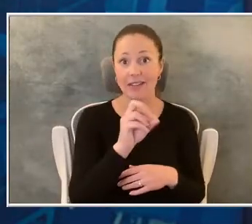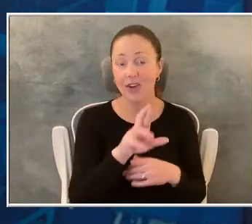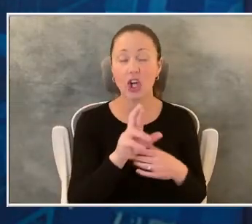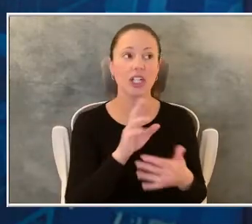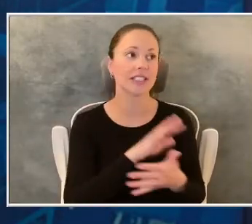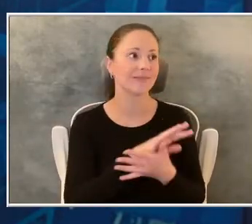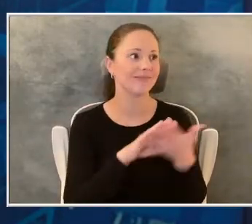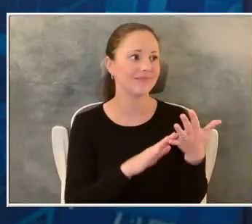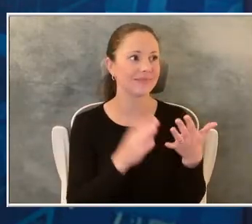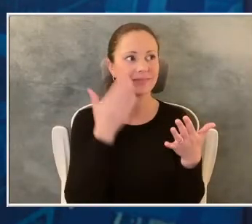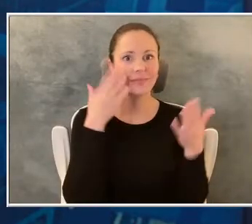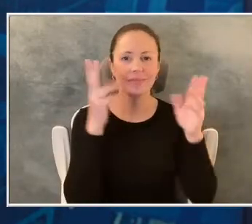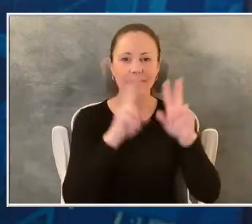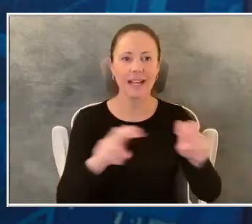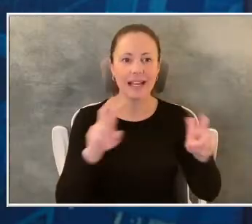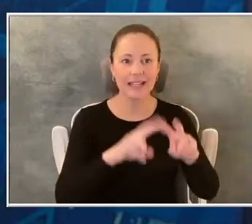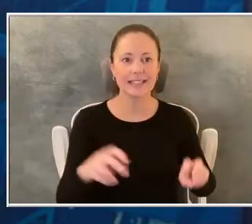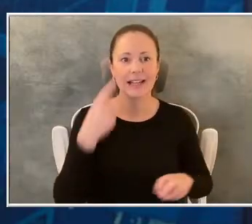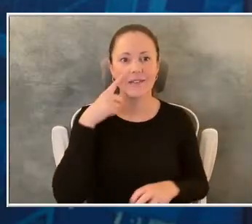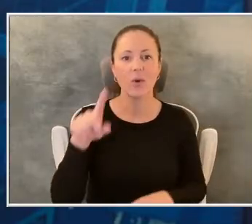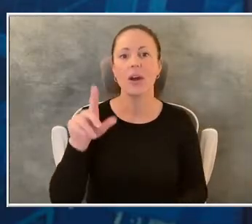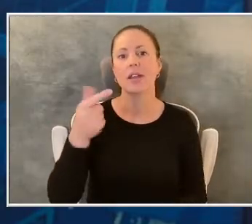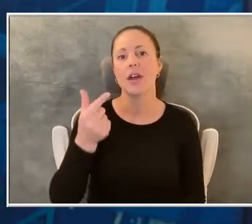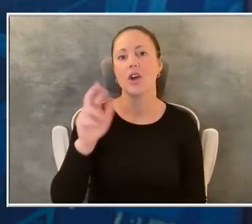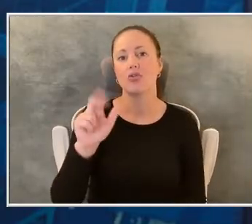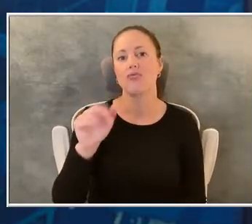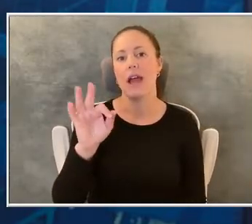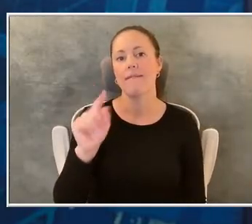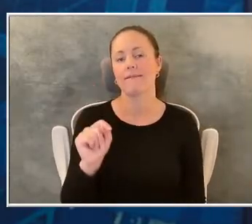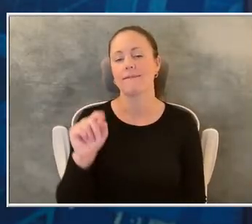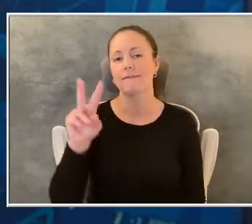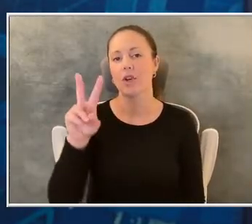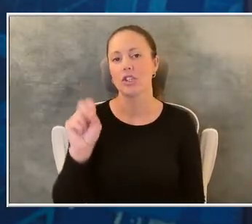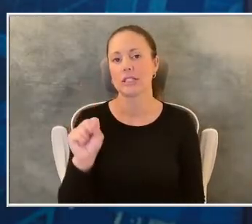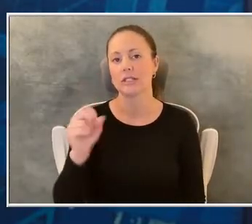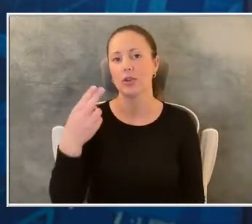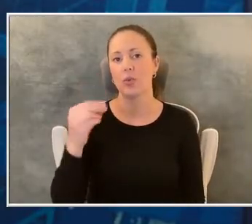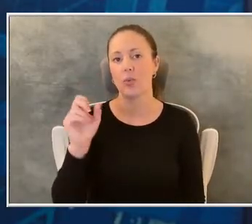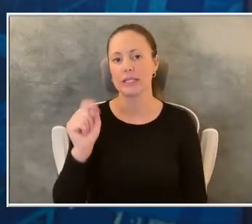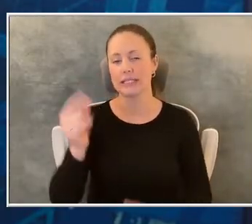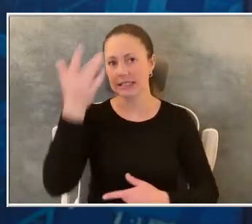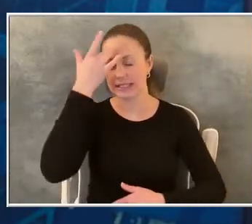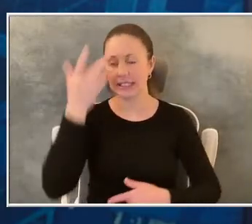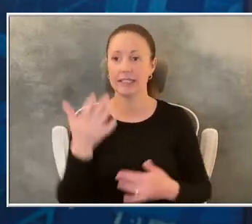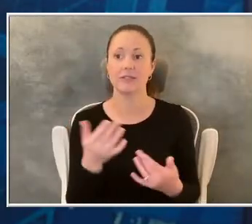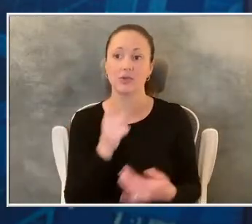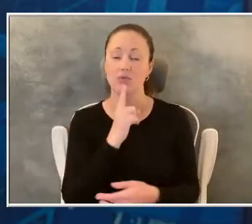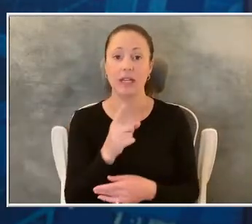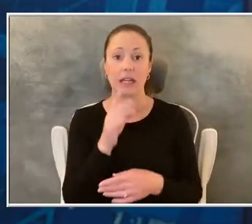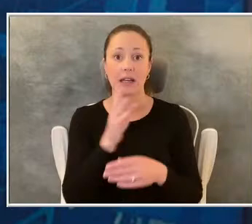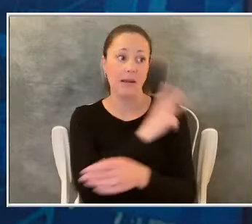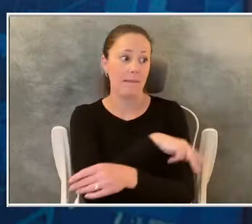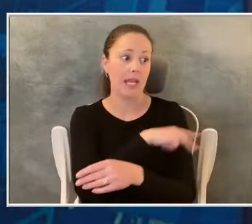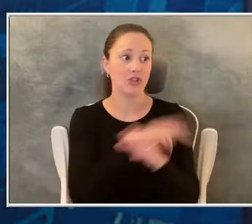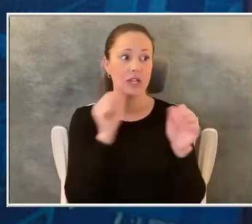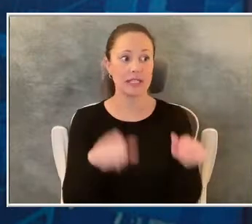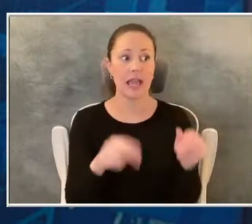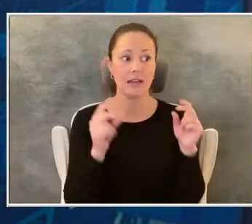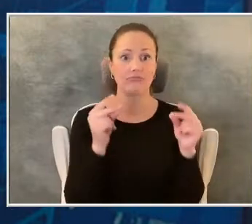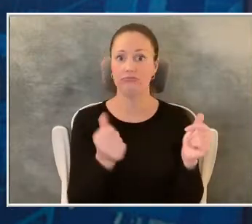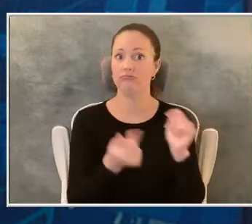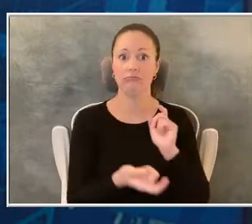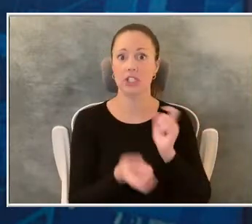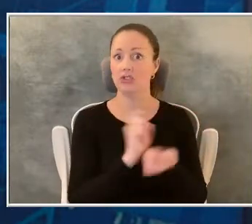for any graft versus host disease. Because from one visit to the next, patients can change drastically or symptoms